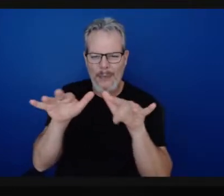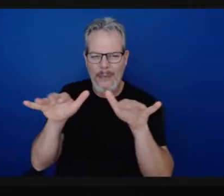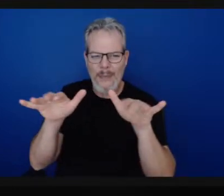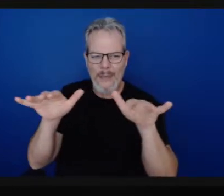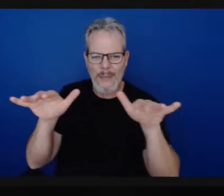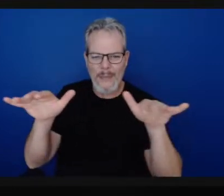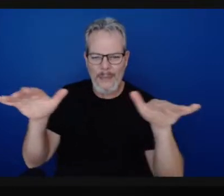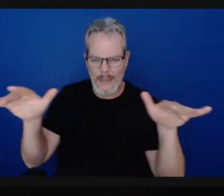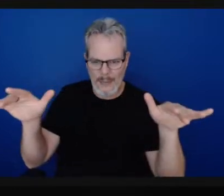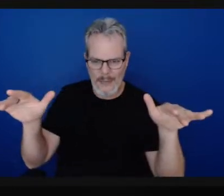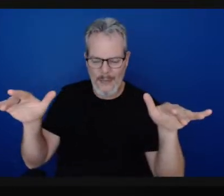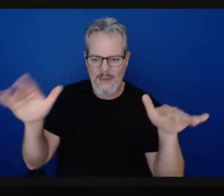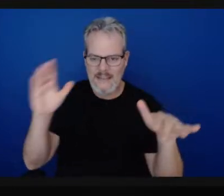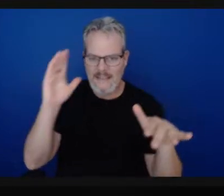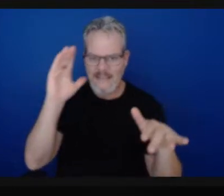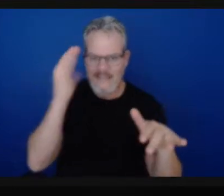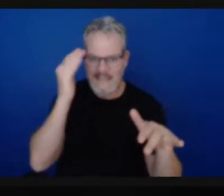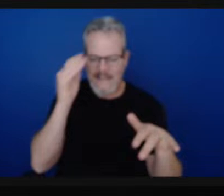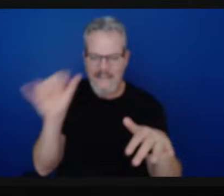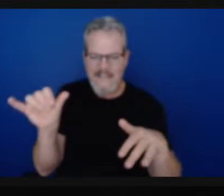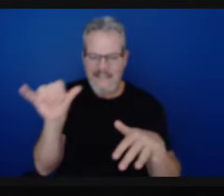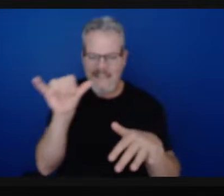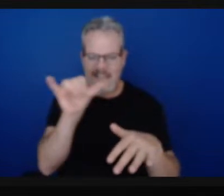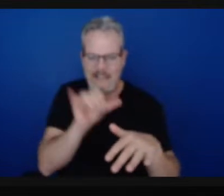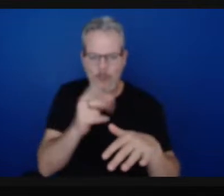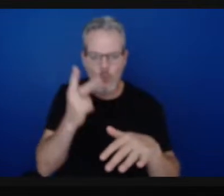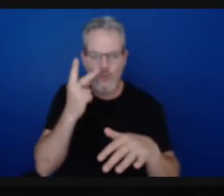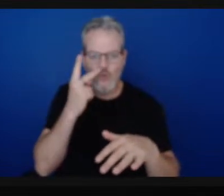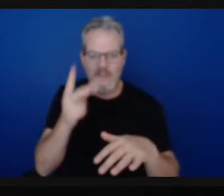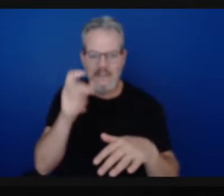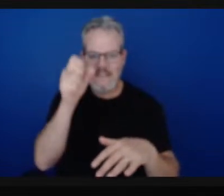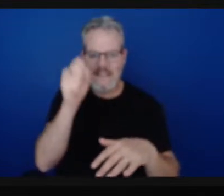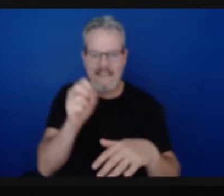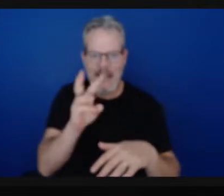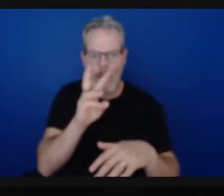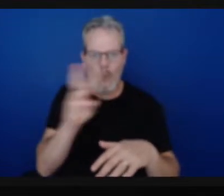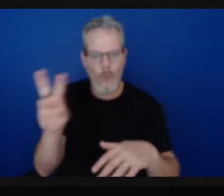It is similar to what you see in the Southwest as well, which is interesting too.